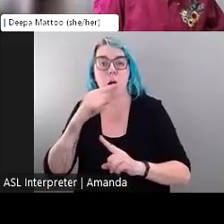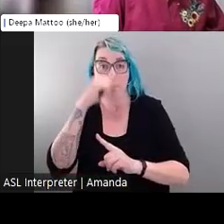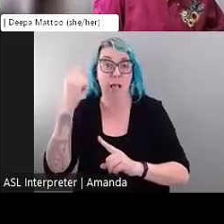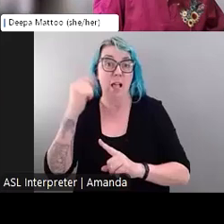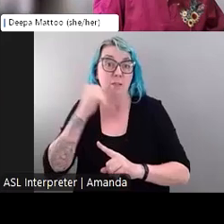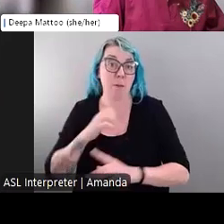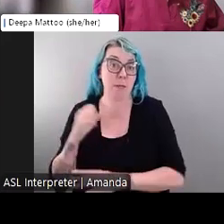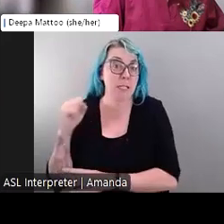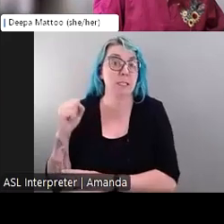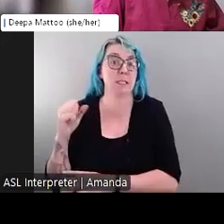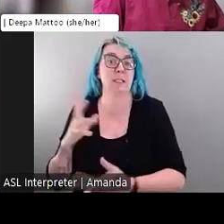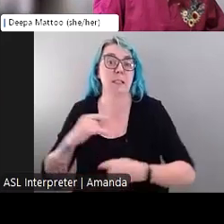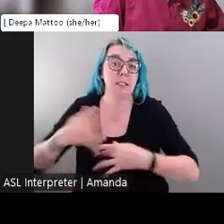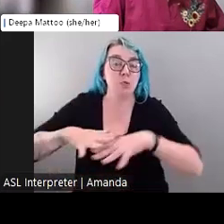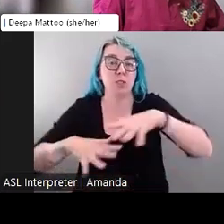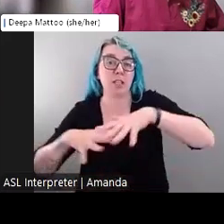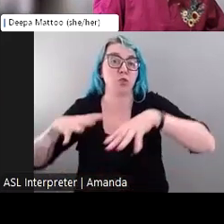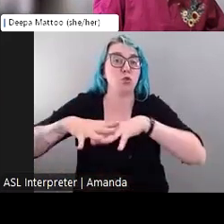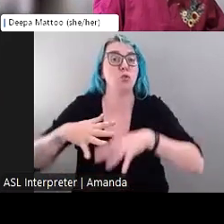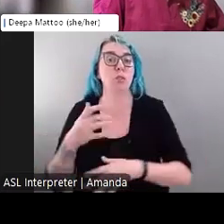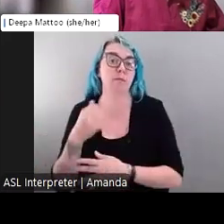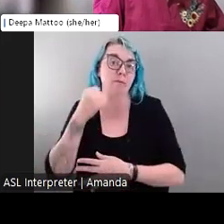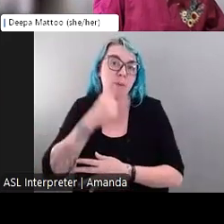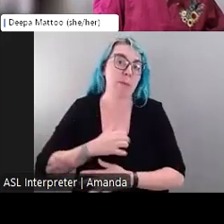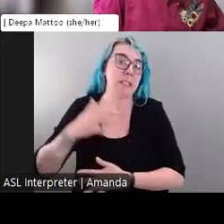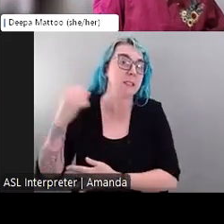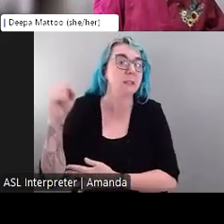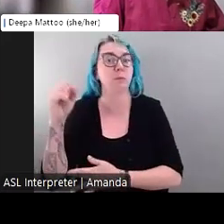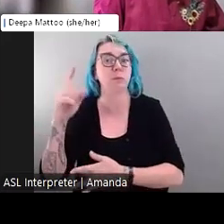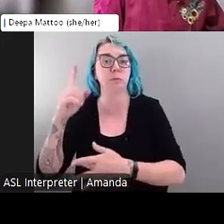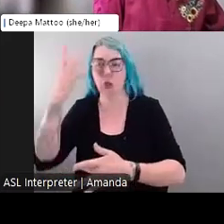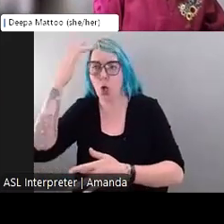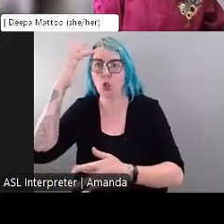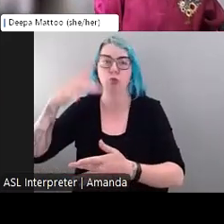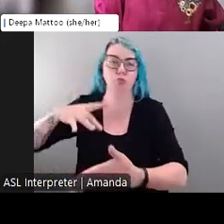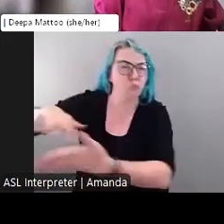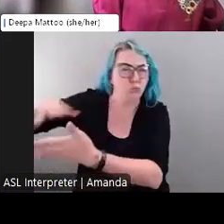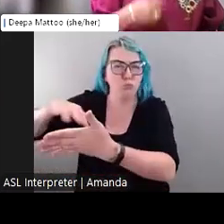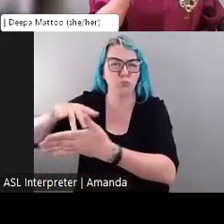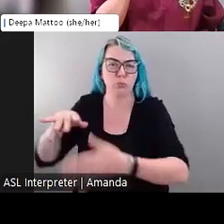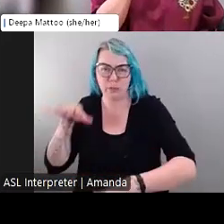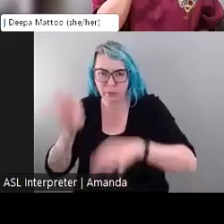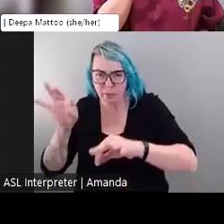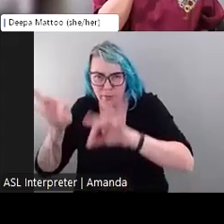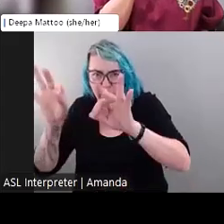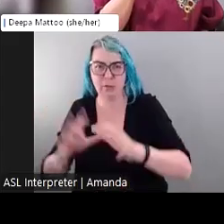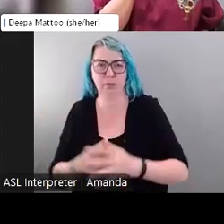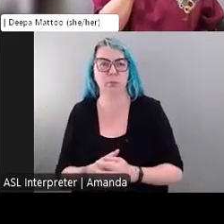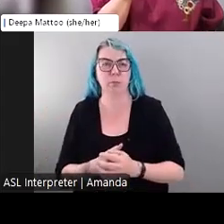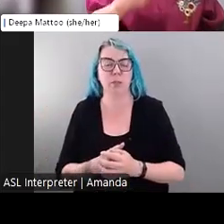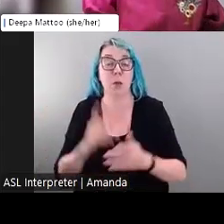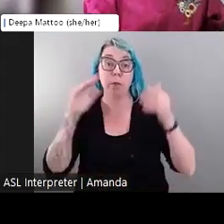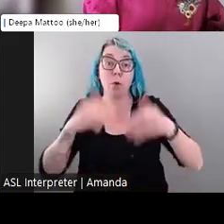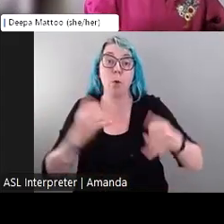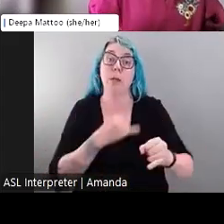intersectional, survivor-centered framework, and it takes into account both individual and system-level factors. It was